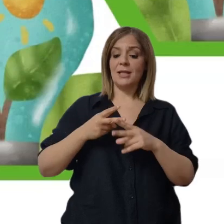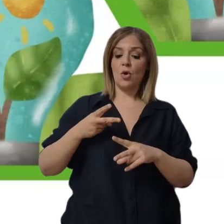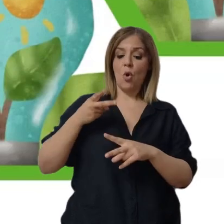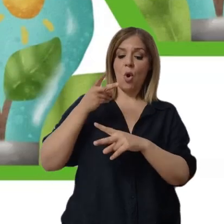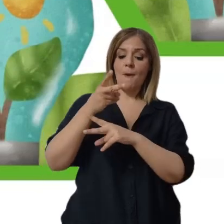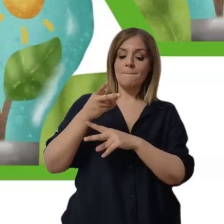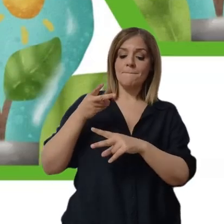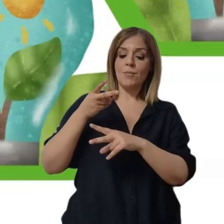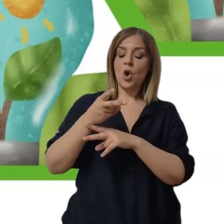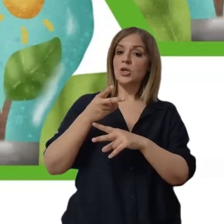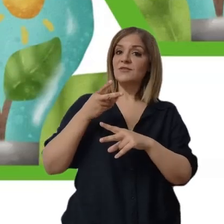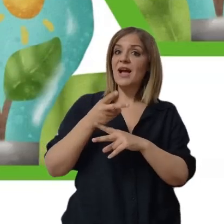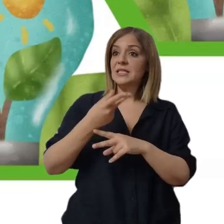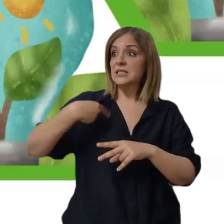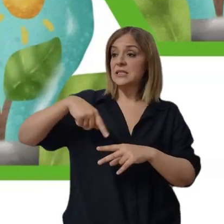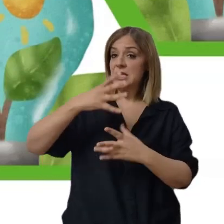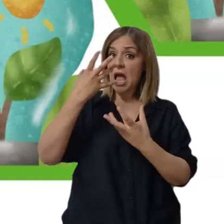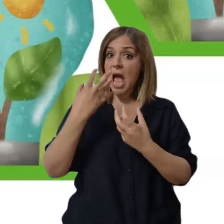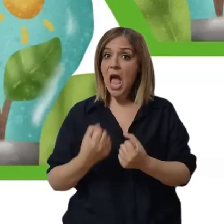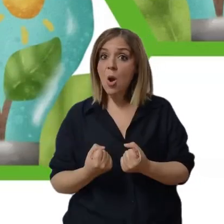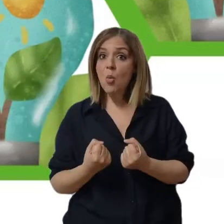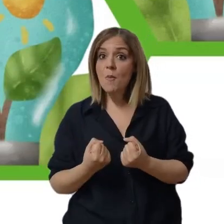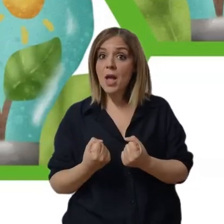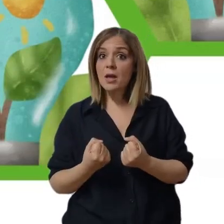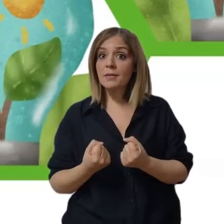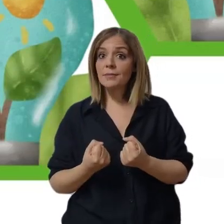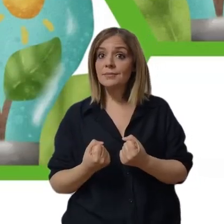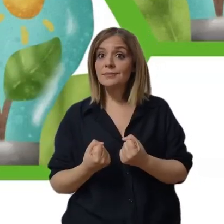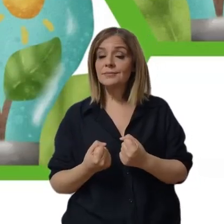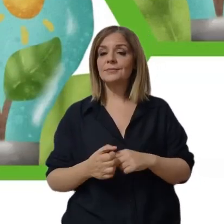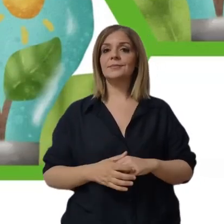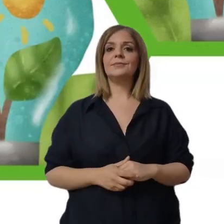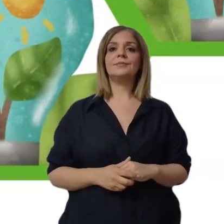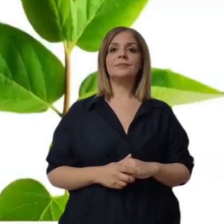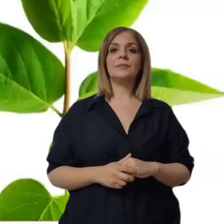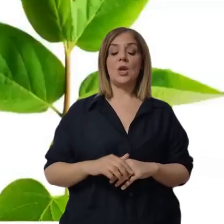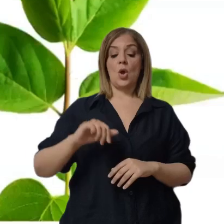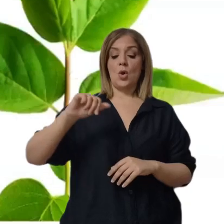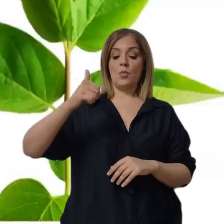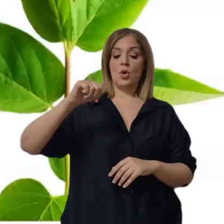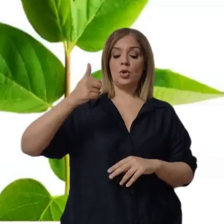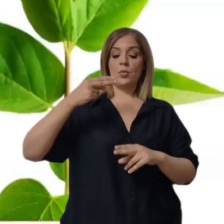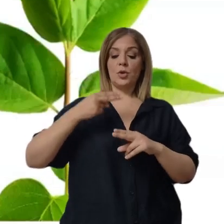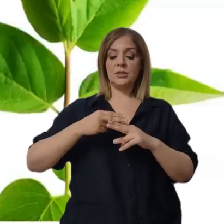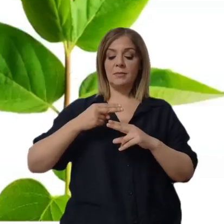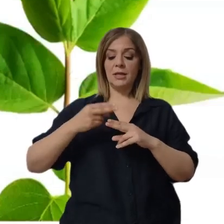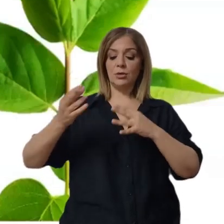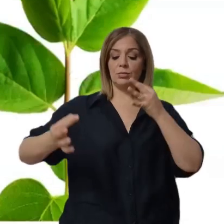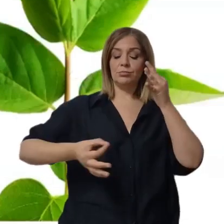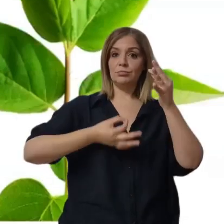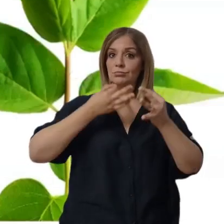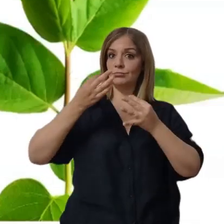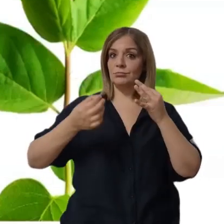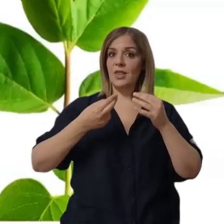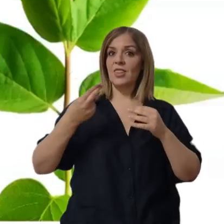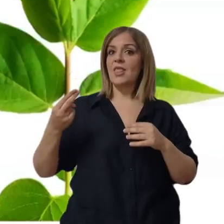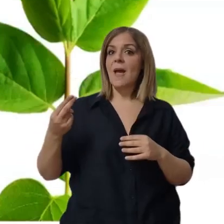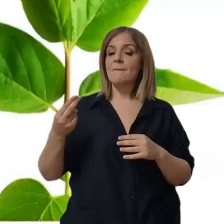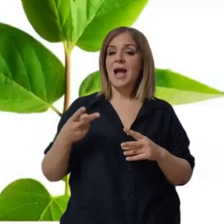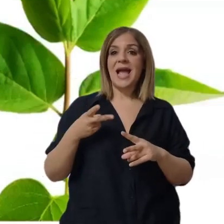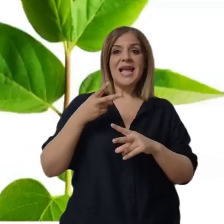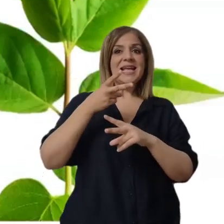accessibility of energy resources for everyone. So first of all, let's start with